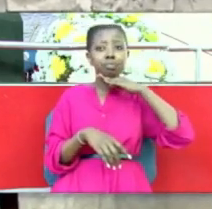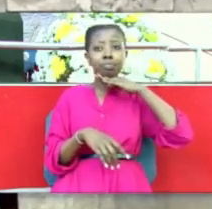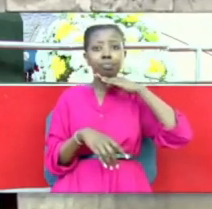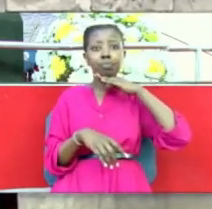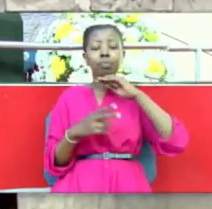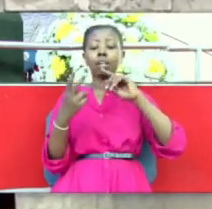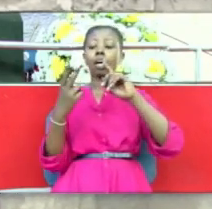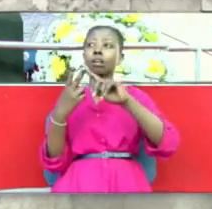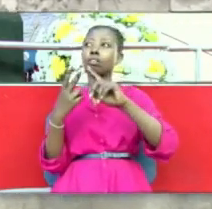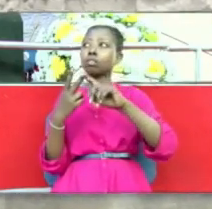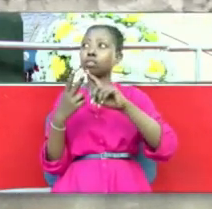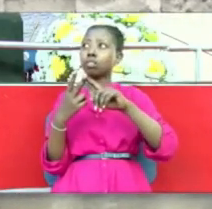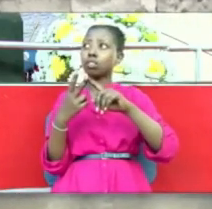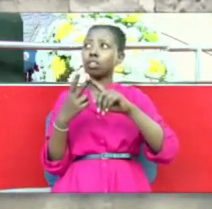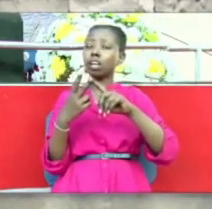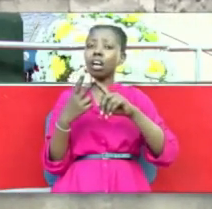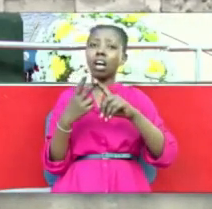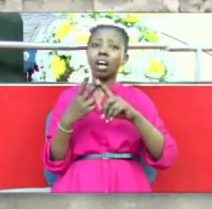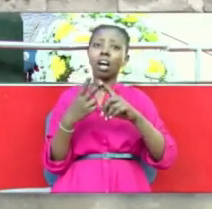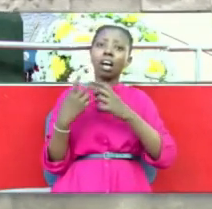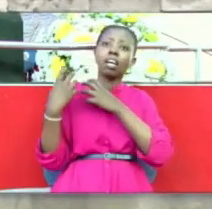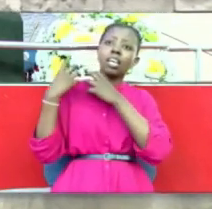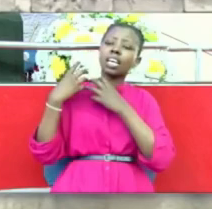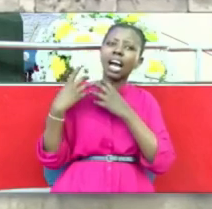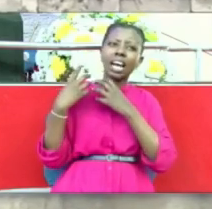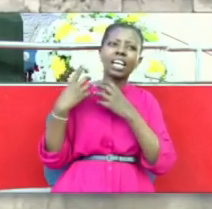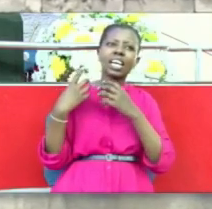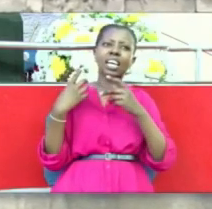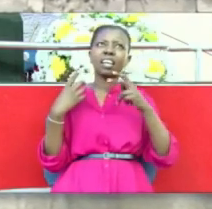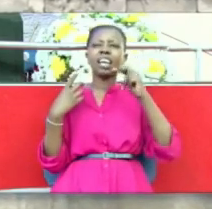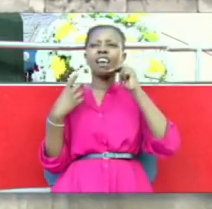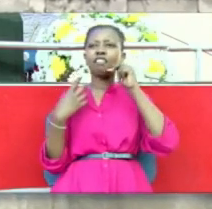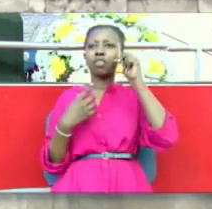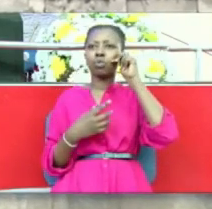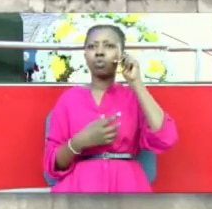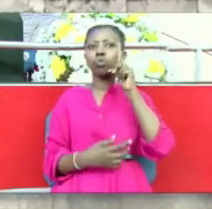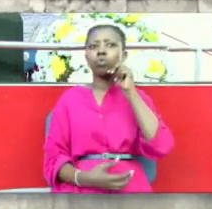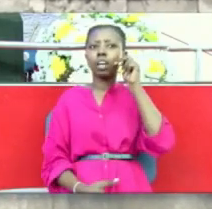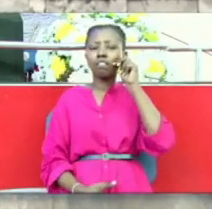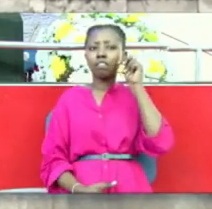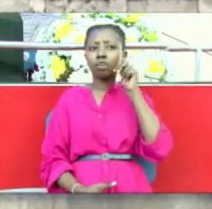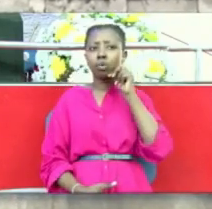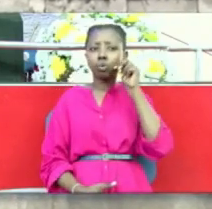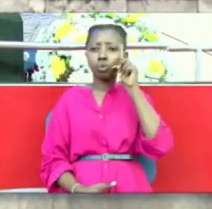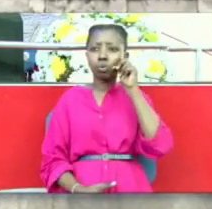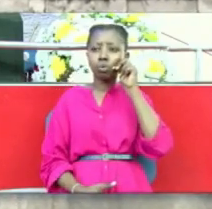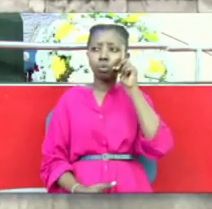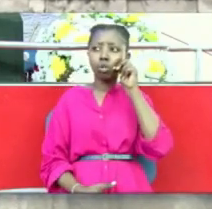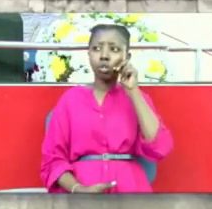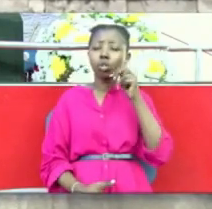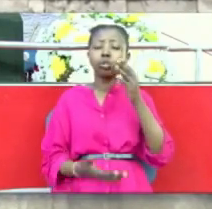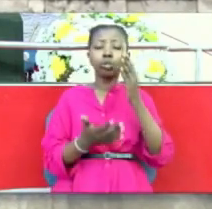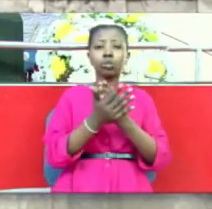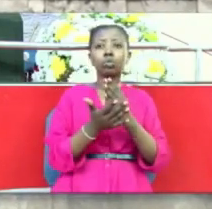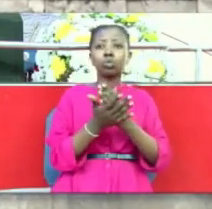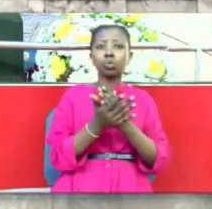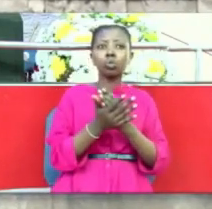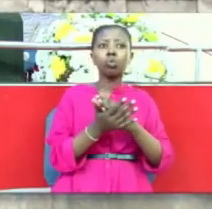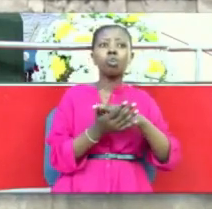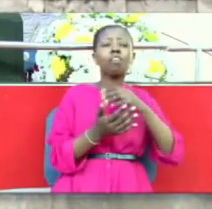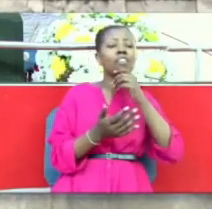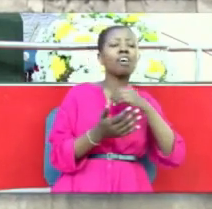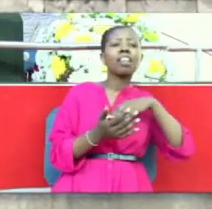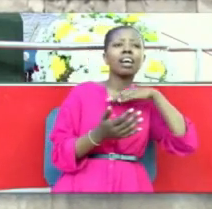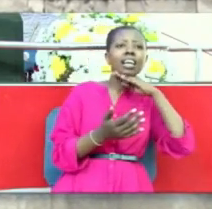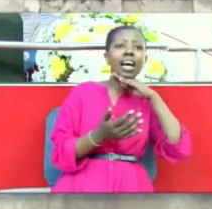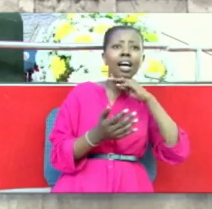2, alibeba nephew. I don't know. Labda baba ameenda, lakini kuna tu nephew umefuatana natuo.